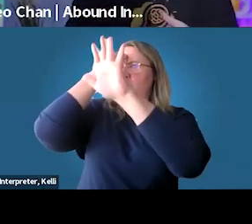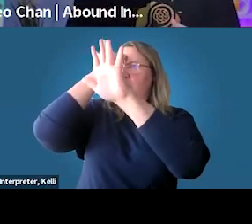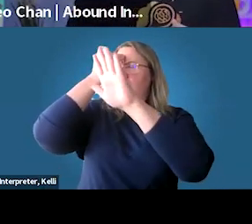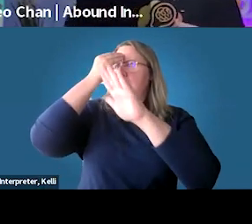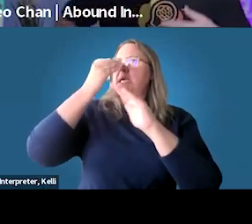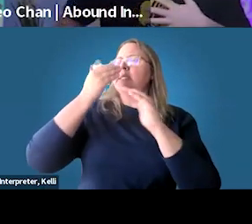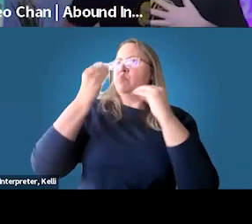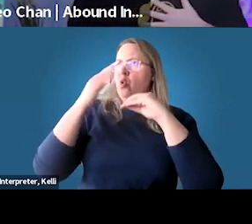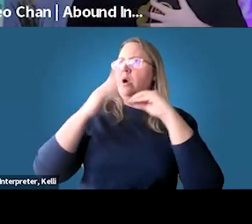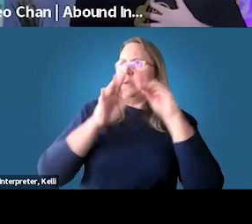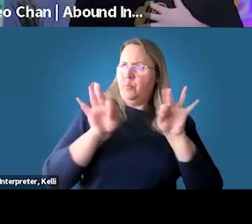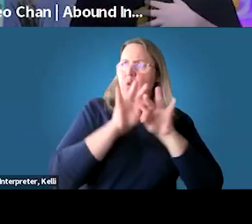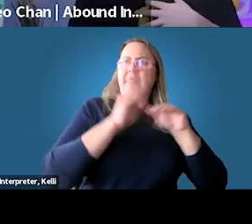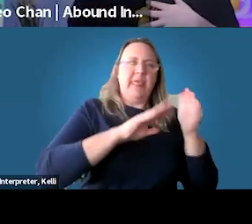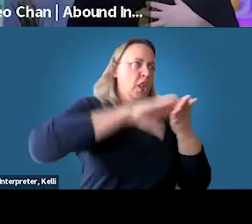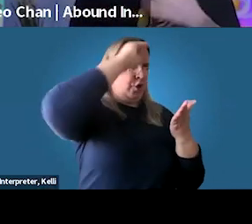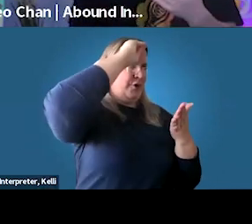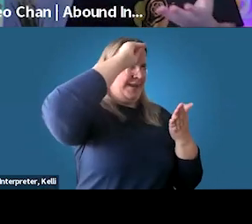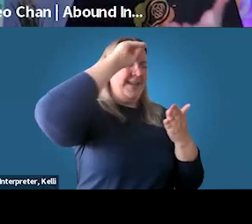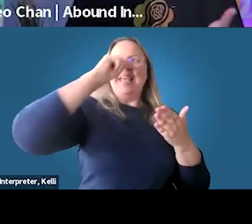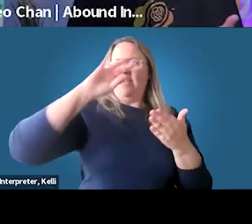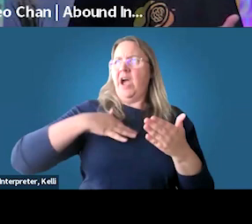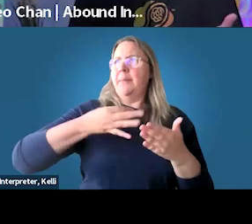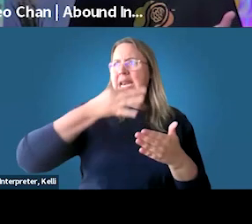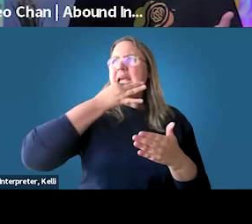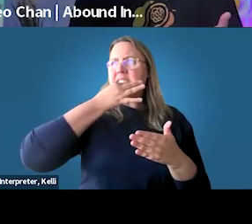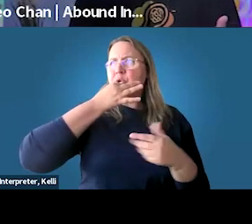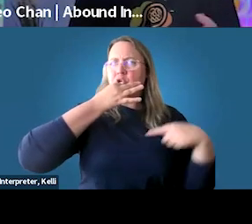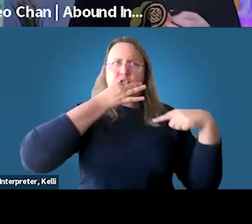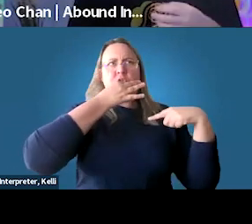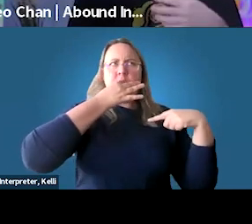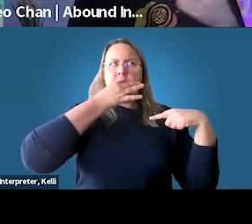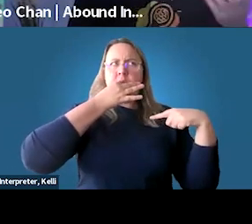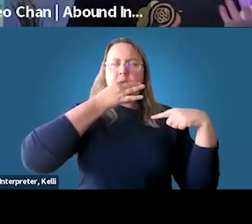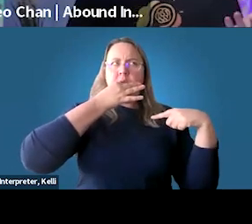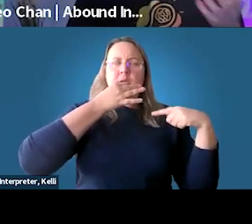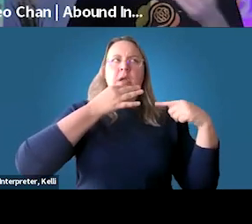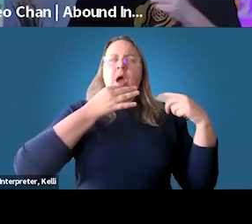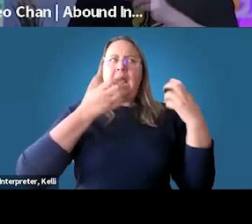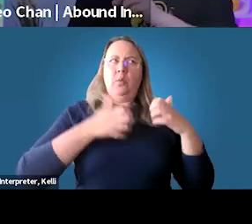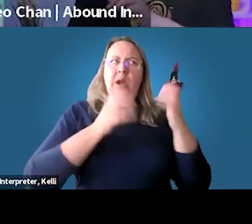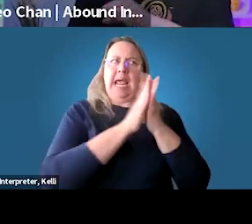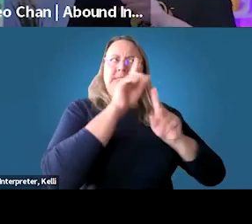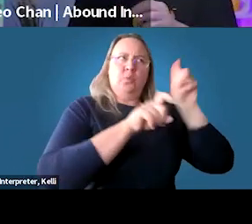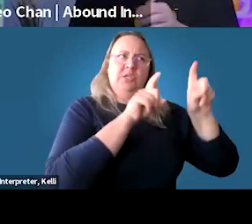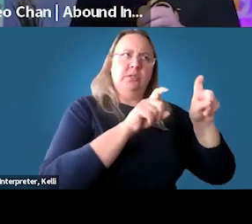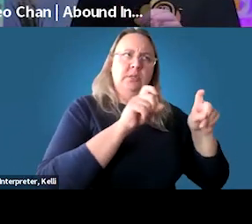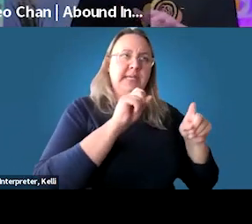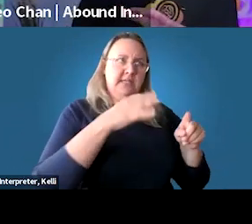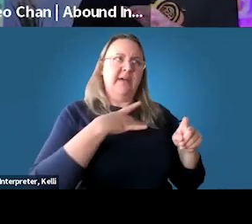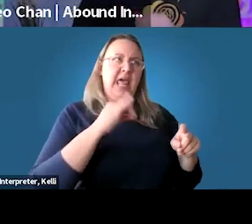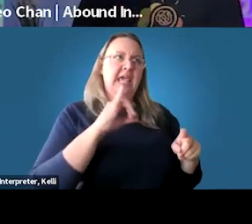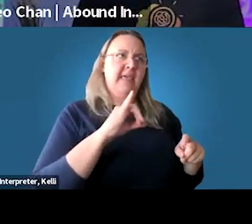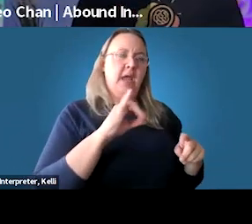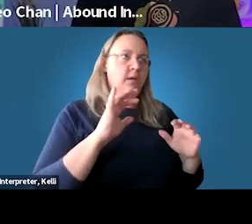Knowledge over learning. So if I'm an expert, I don't want to be perceived possibly as someone that's asking a lot of questions, because if I'm like that, well,